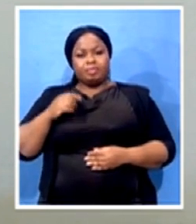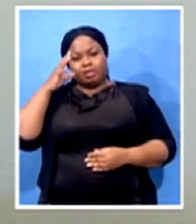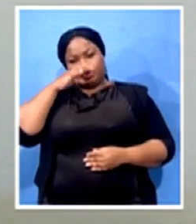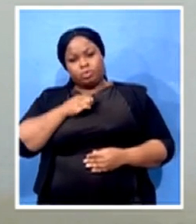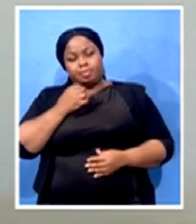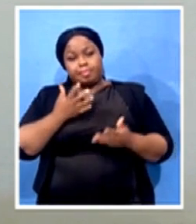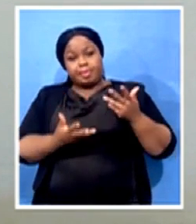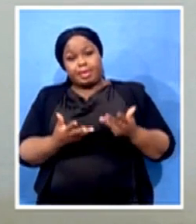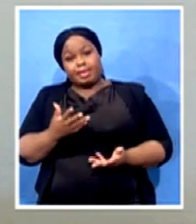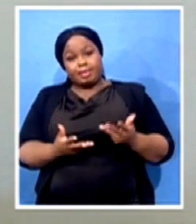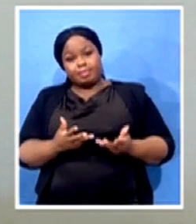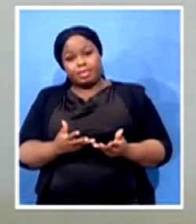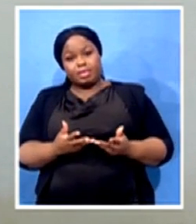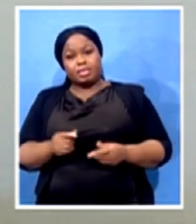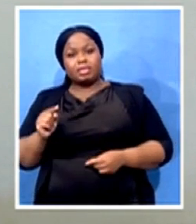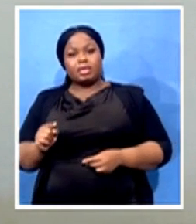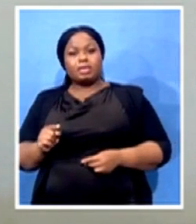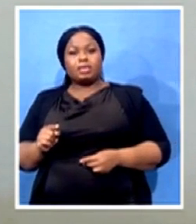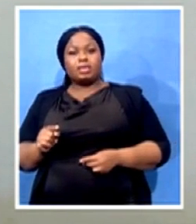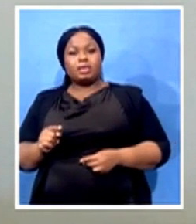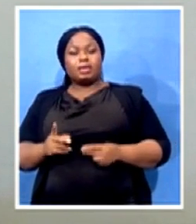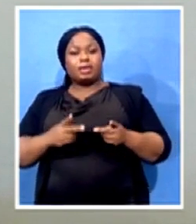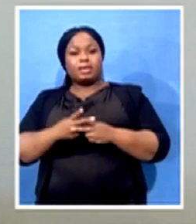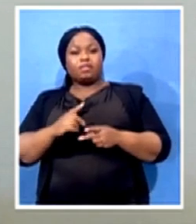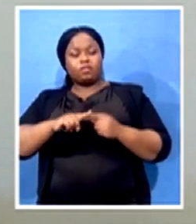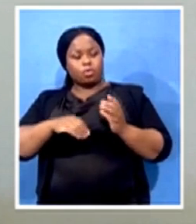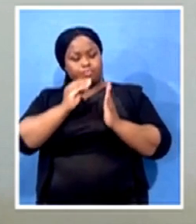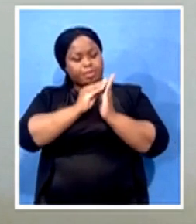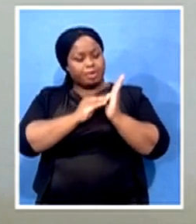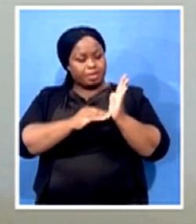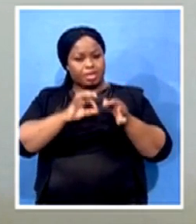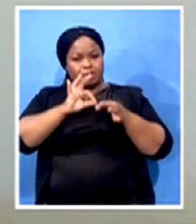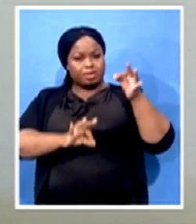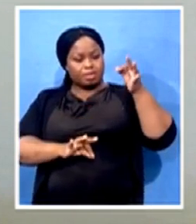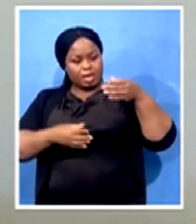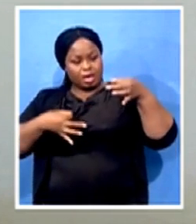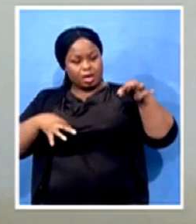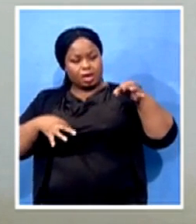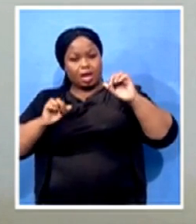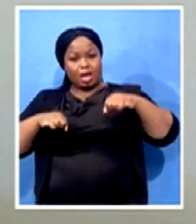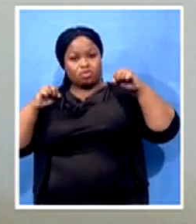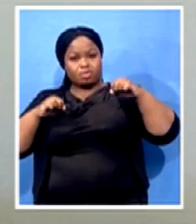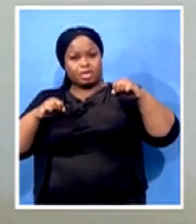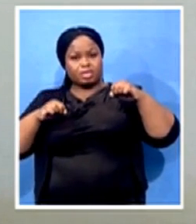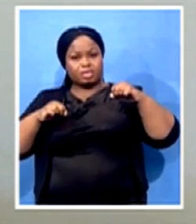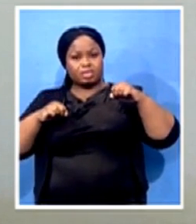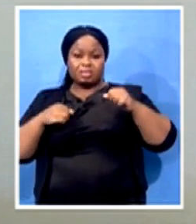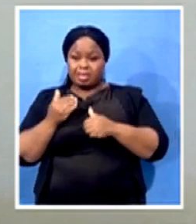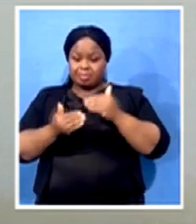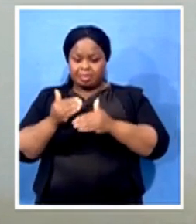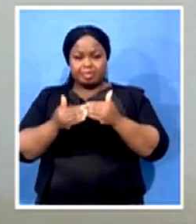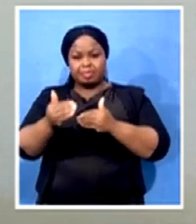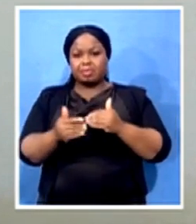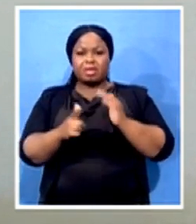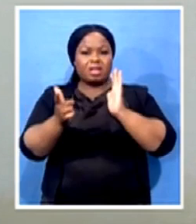envisaged by the treaty, is pursued and there is no legal challenge maybe by the